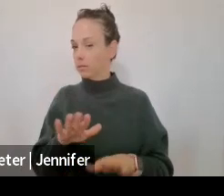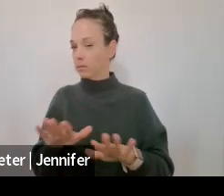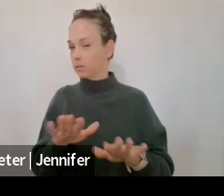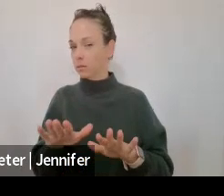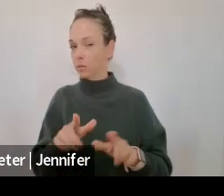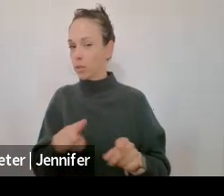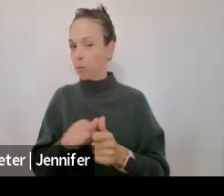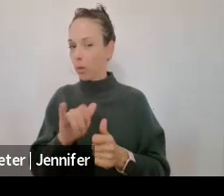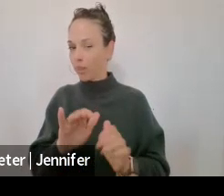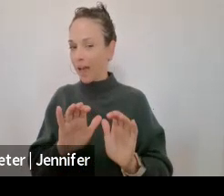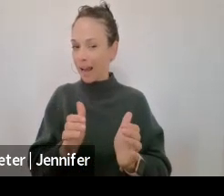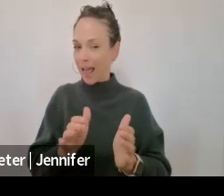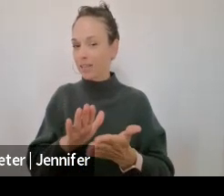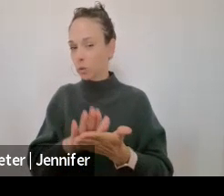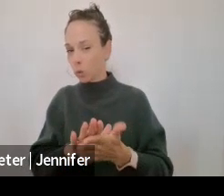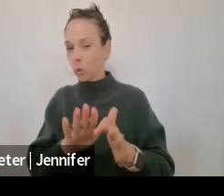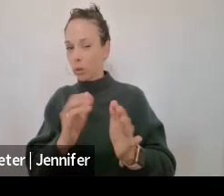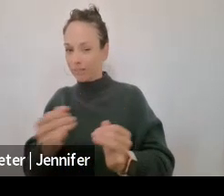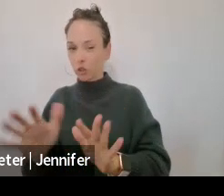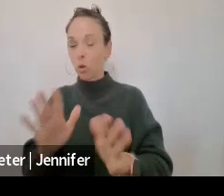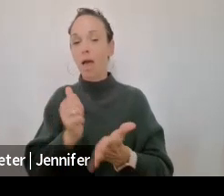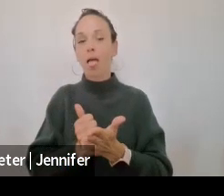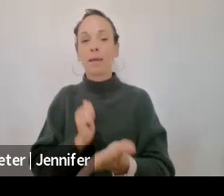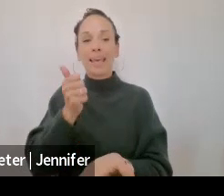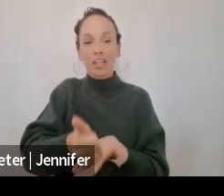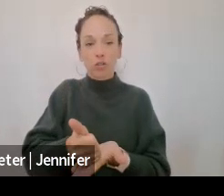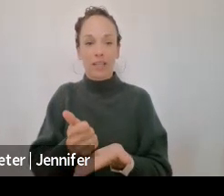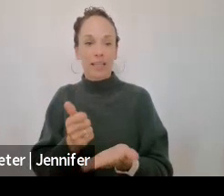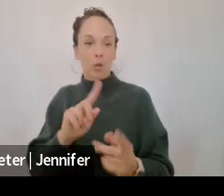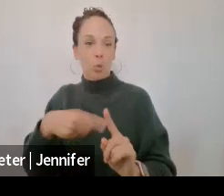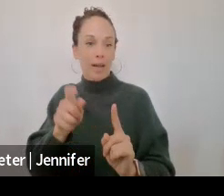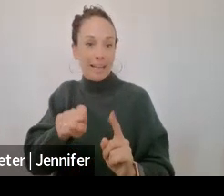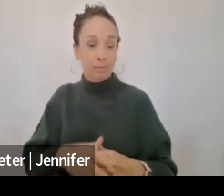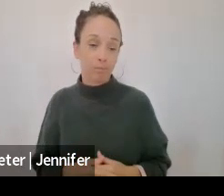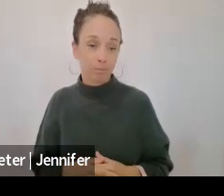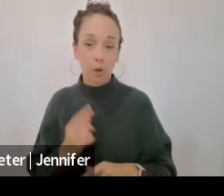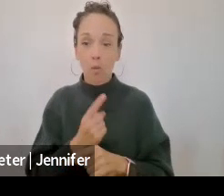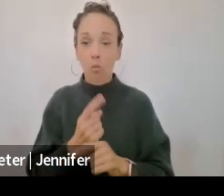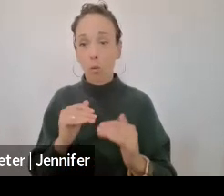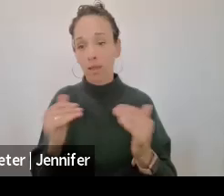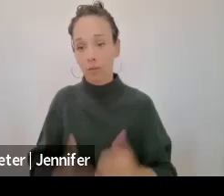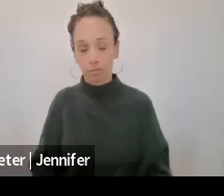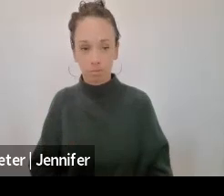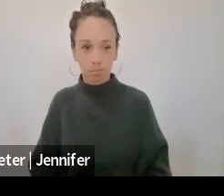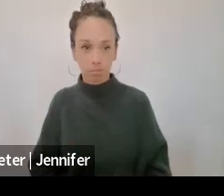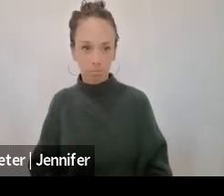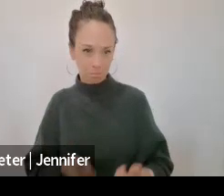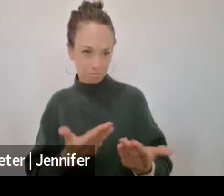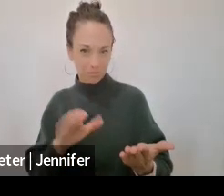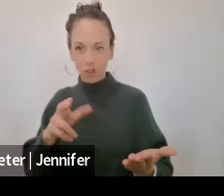help facilitate interventions at the appropriate level. Now,